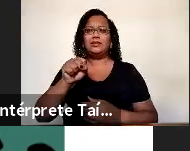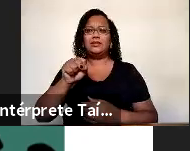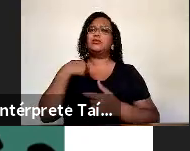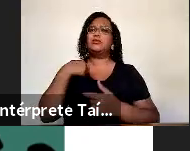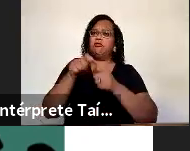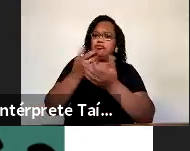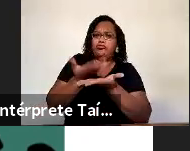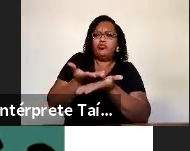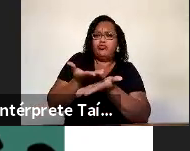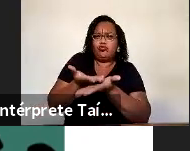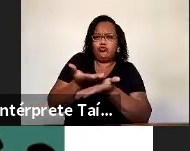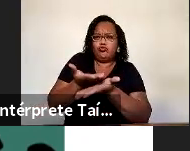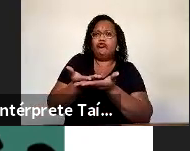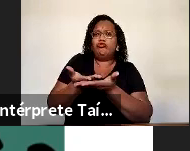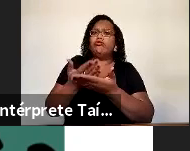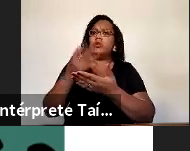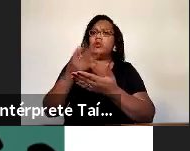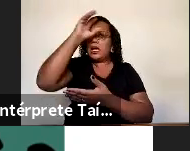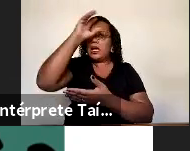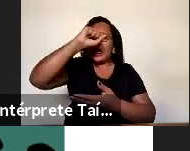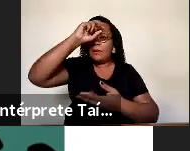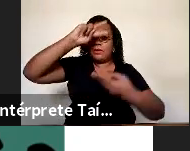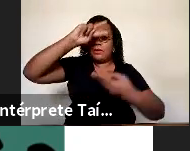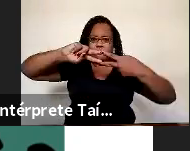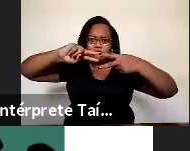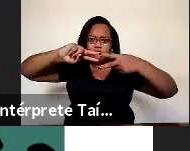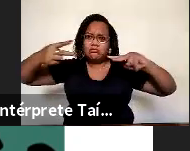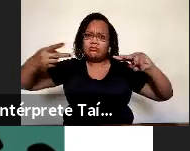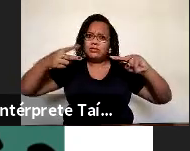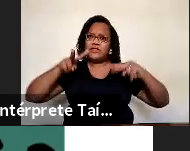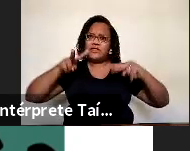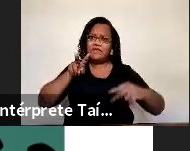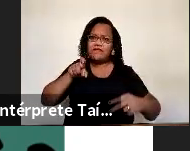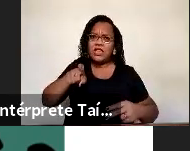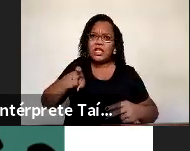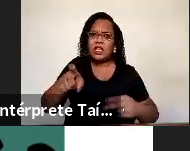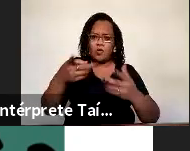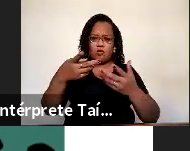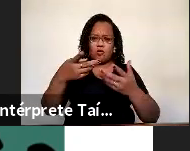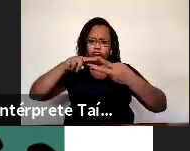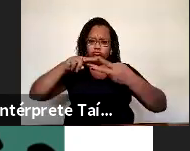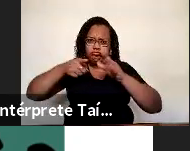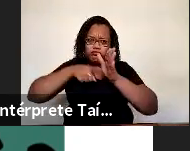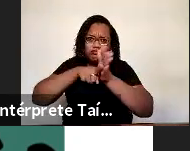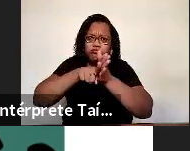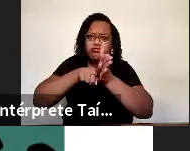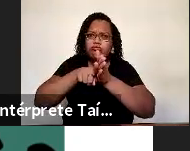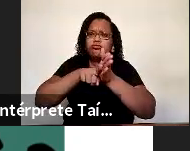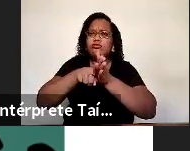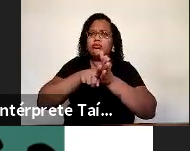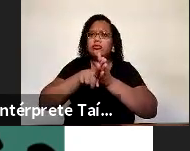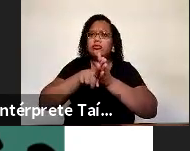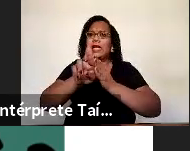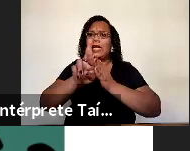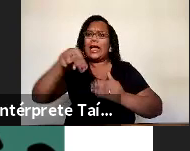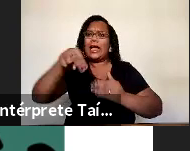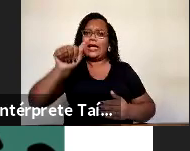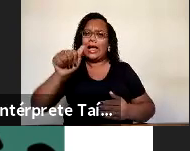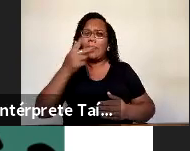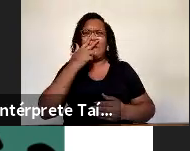virus, much like the SARS-CoV-19 virus. So, PCR, been there, done